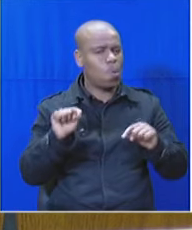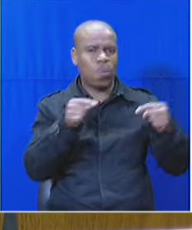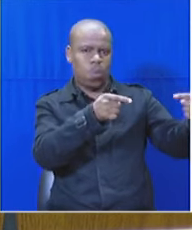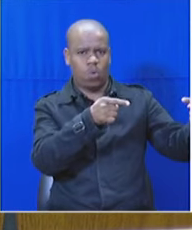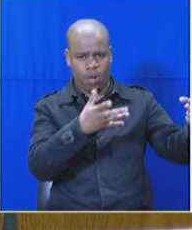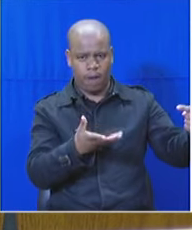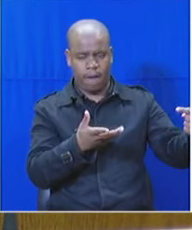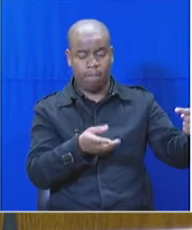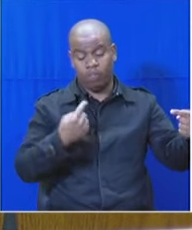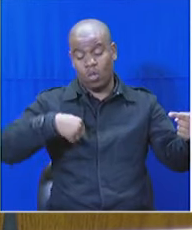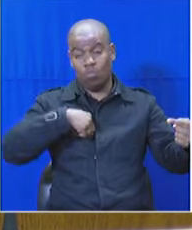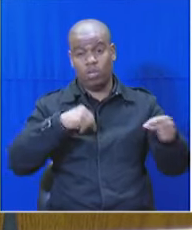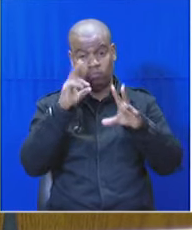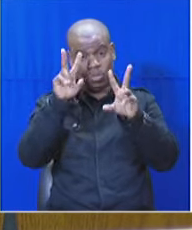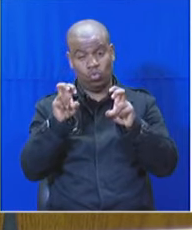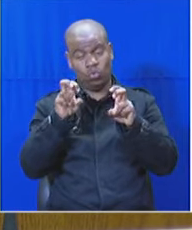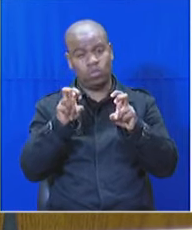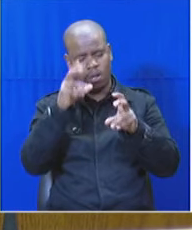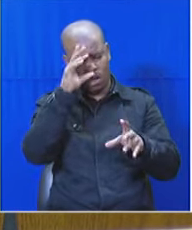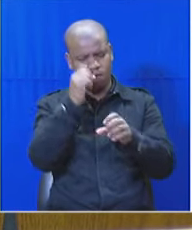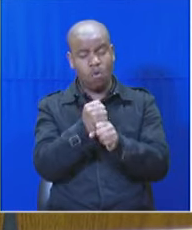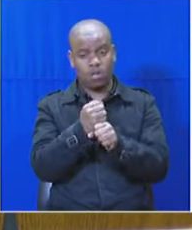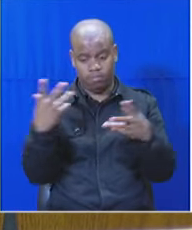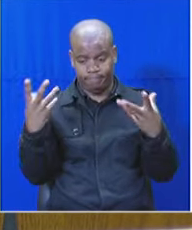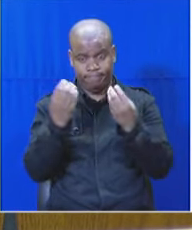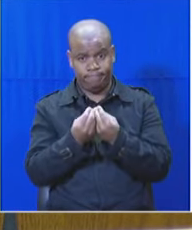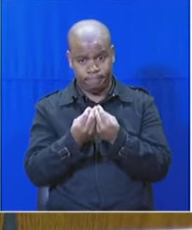we faced with together with